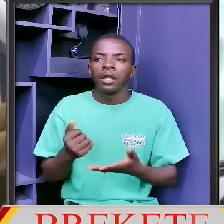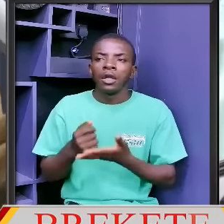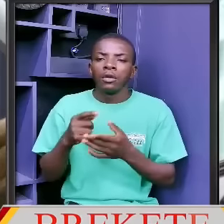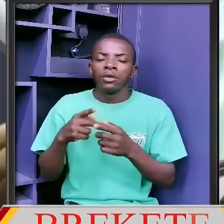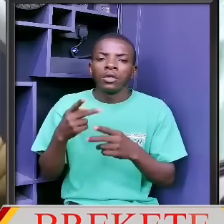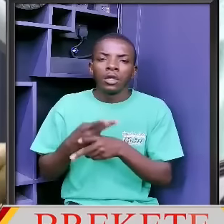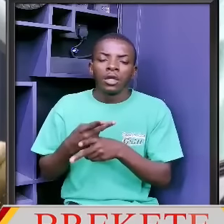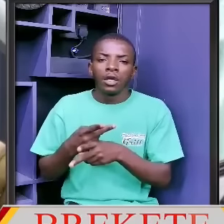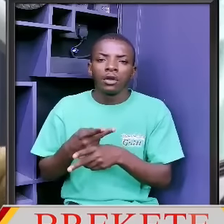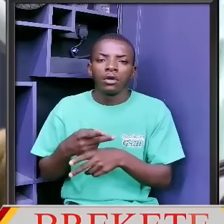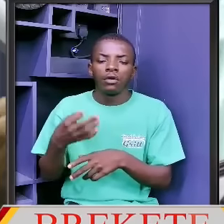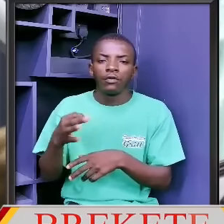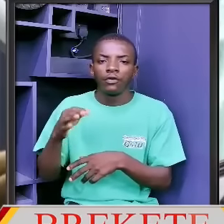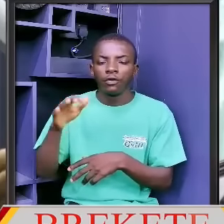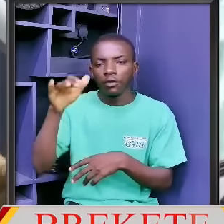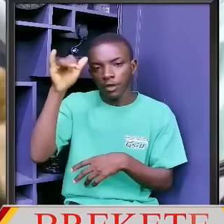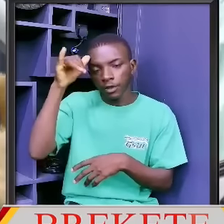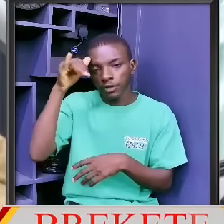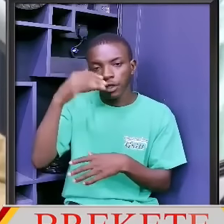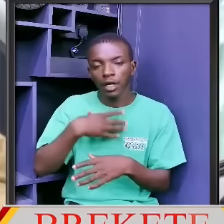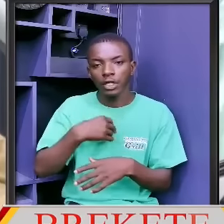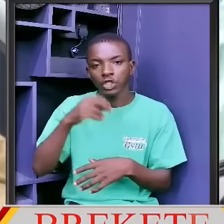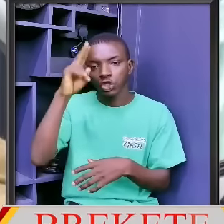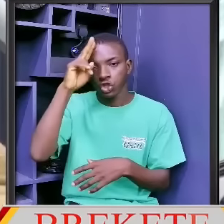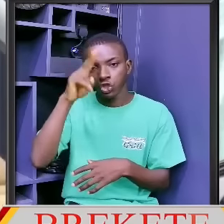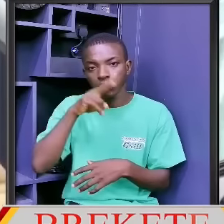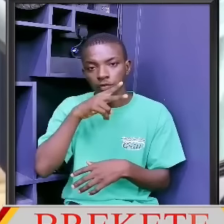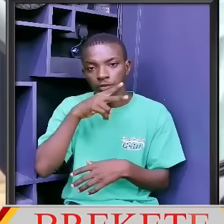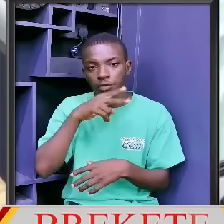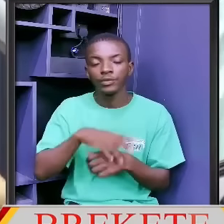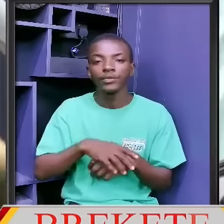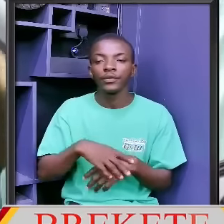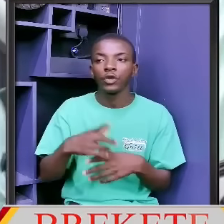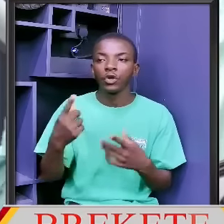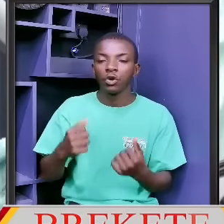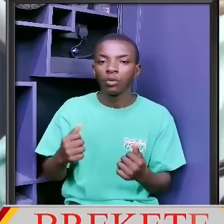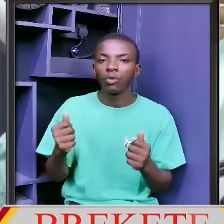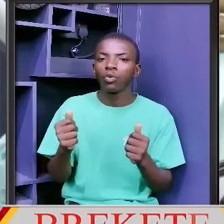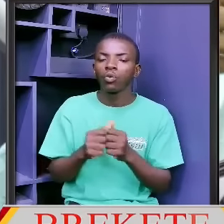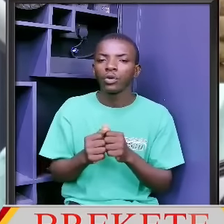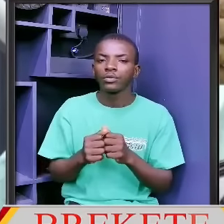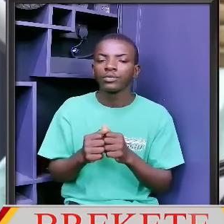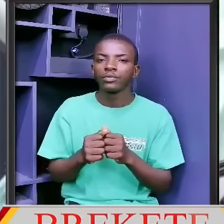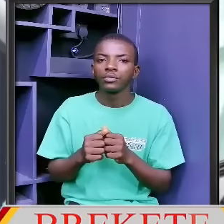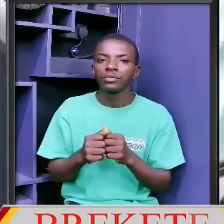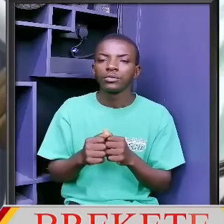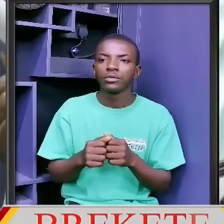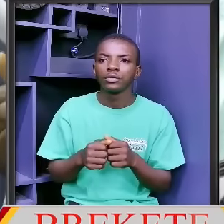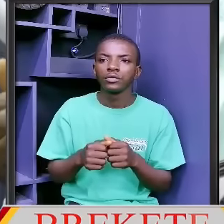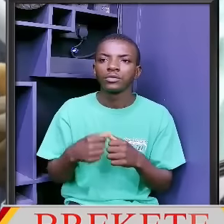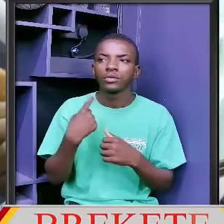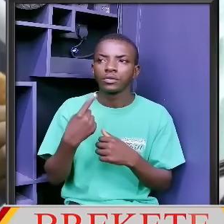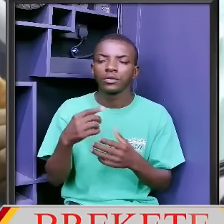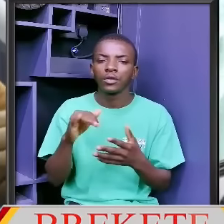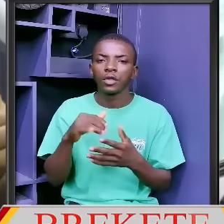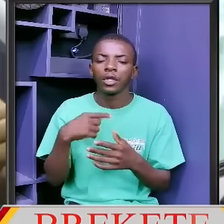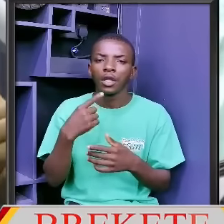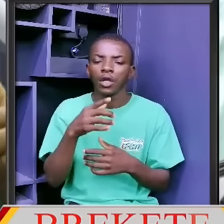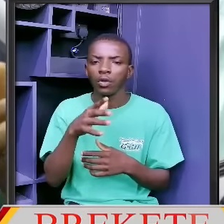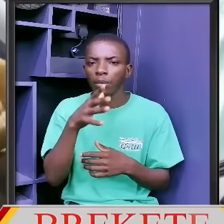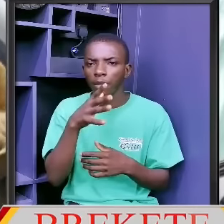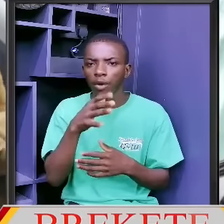you take care of your cattle and sheep, come there back one day, tell your mother,